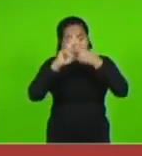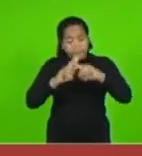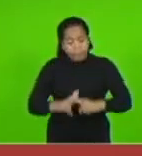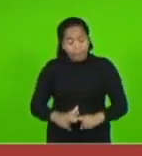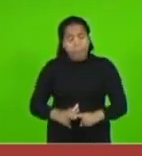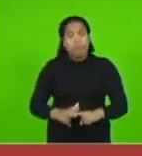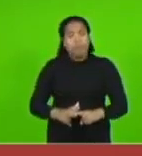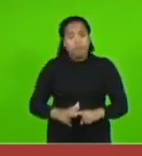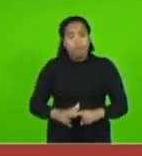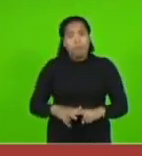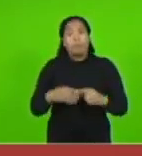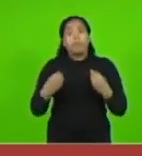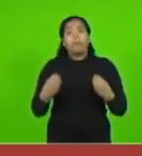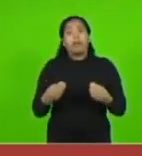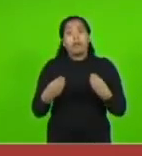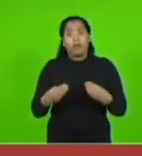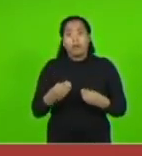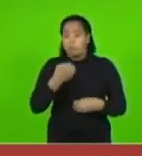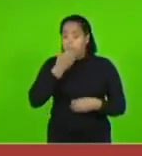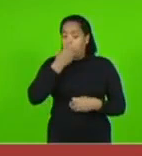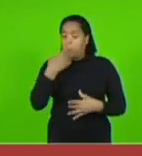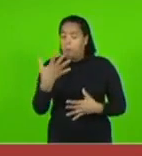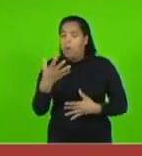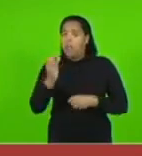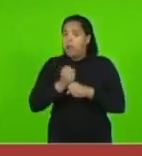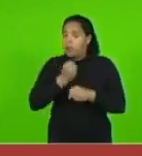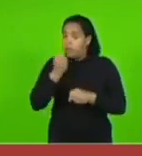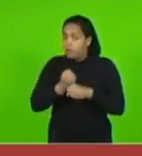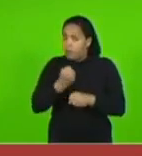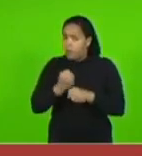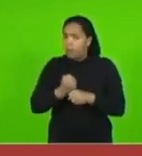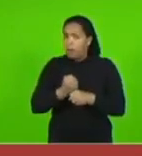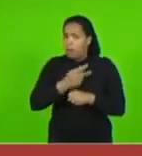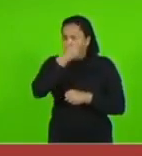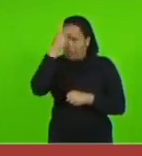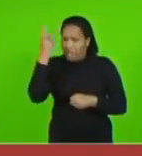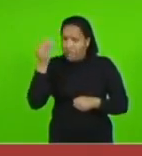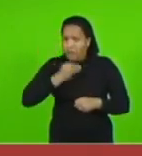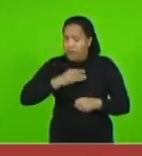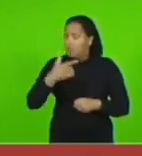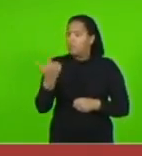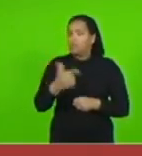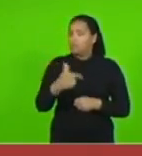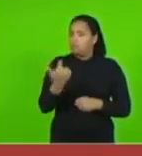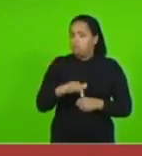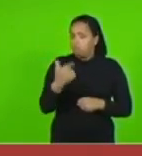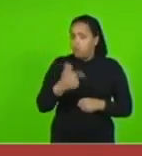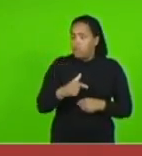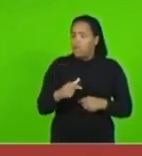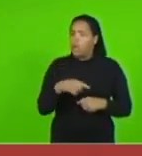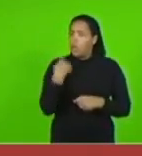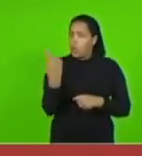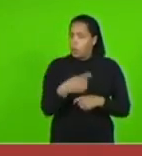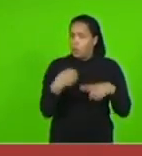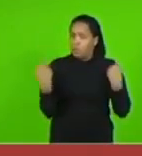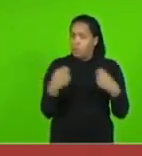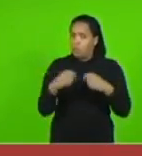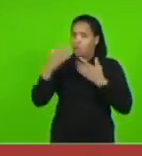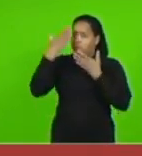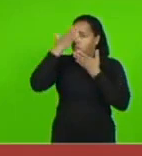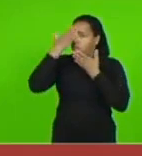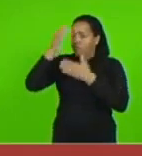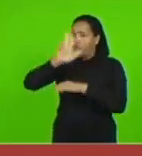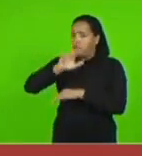We have to fix what we are doing wrong, because we cannot fall behind. We cannot grow weak. We have to